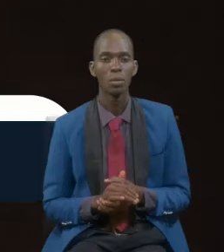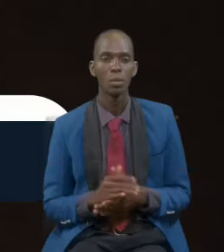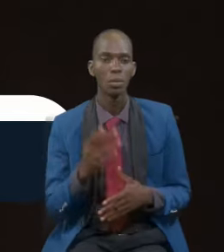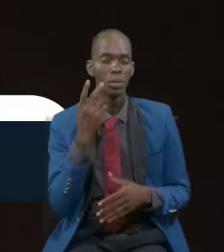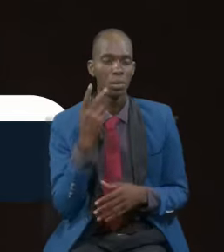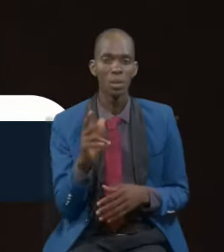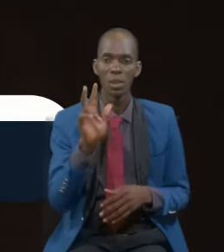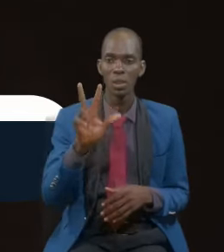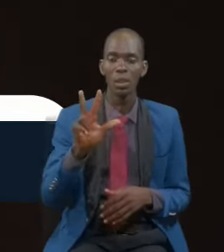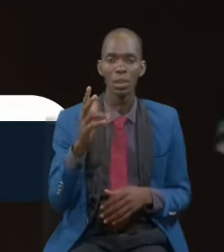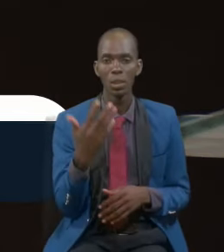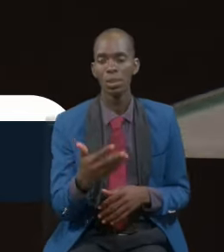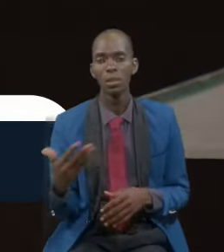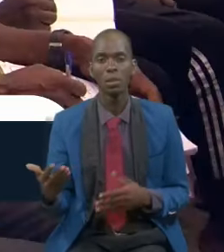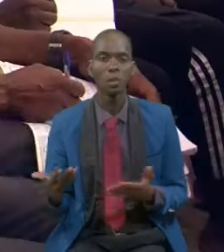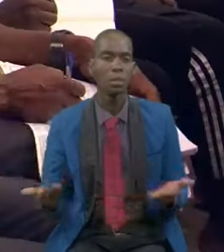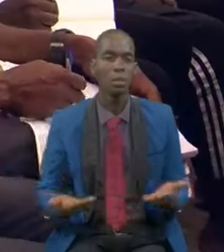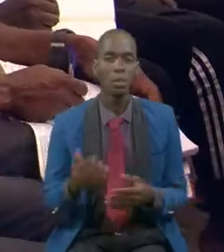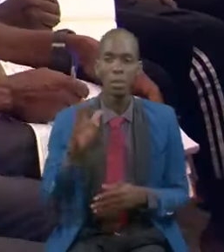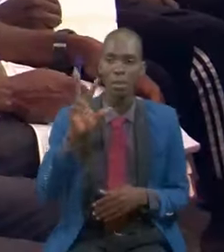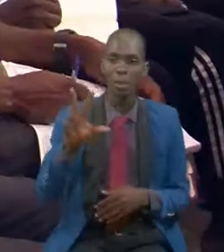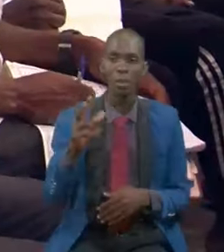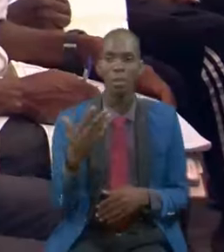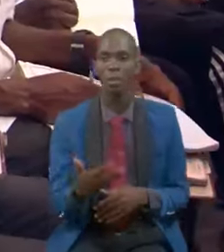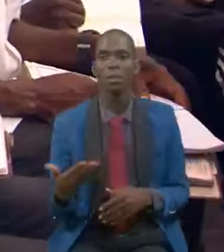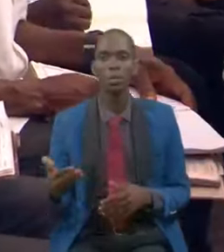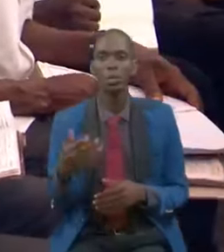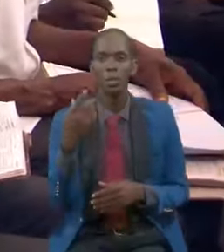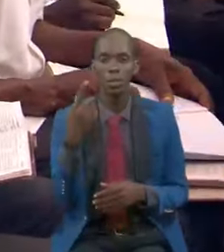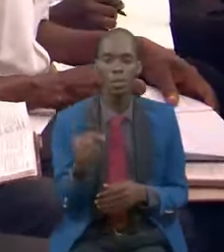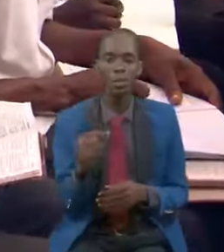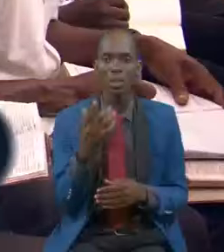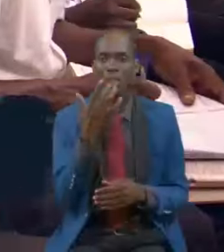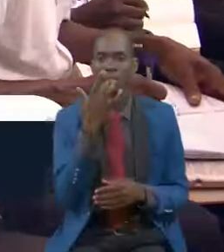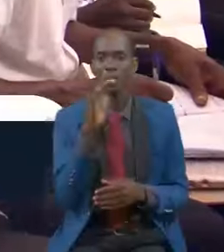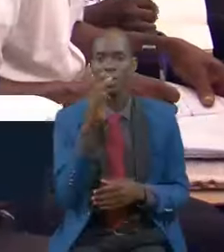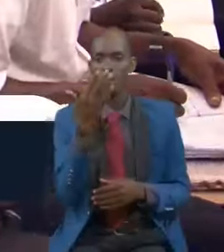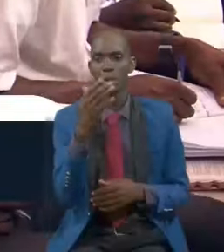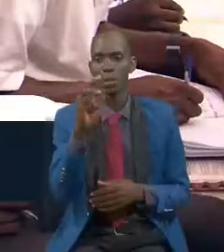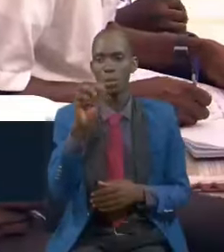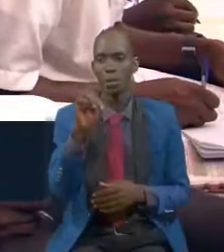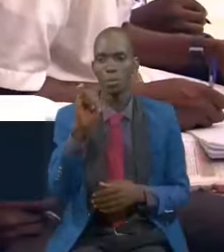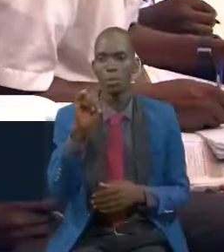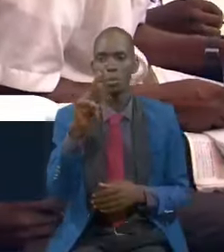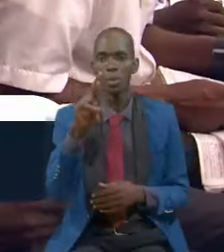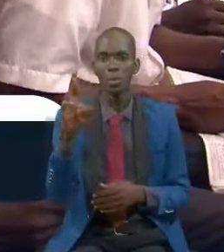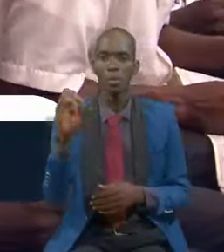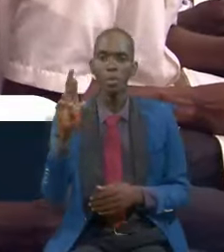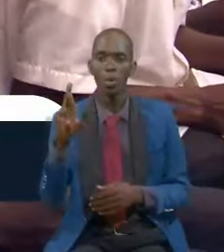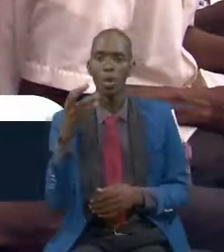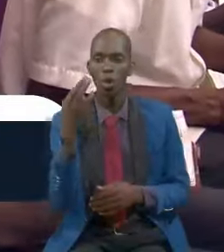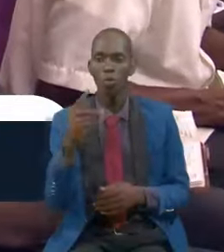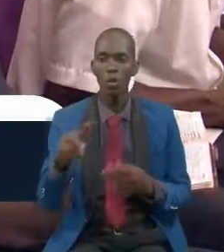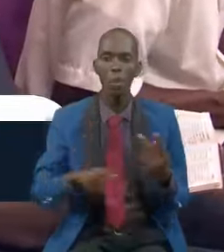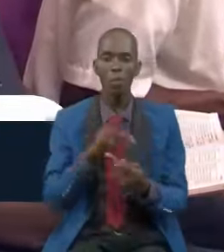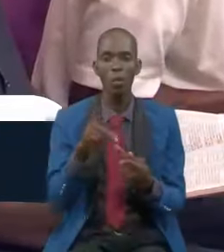at three things here. Number one, the mirror of the perfect law of liberty.